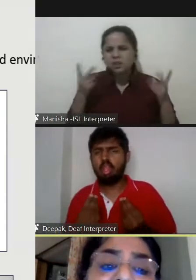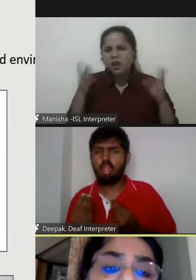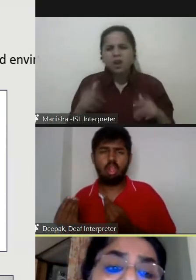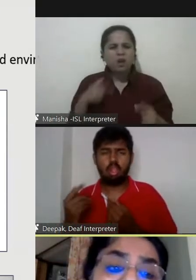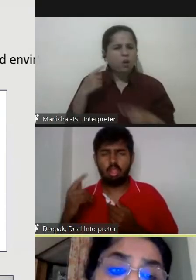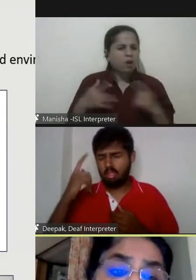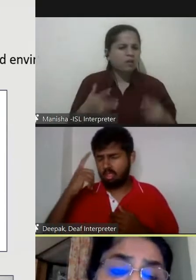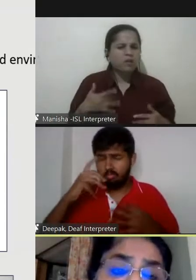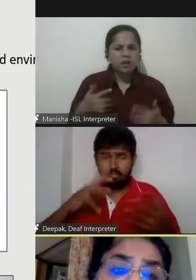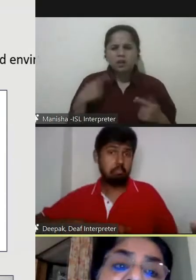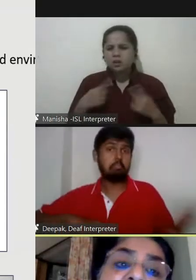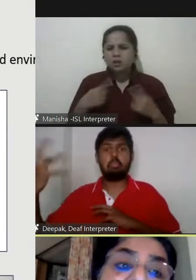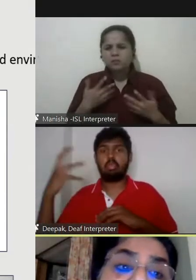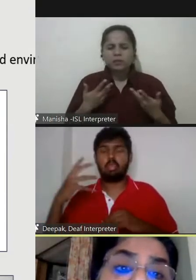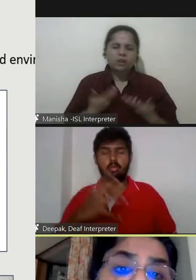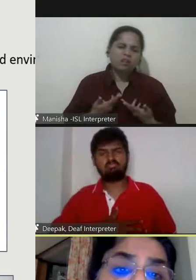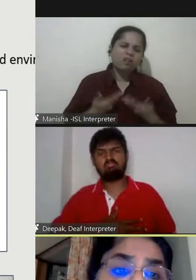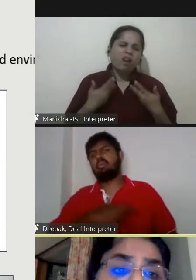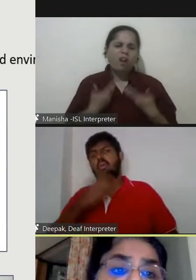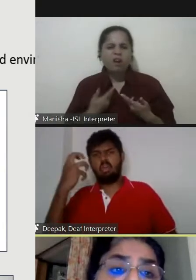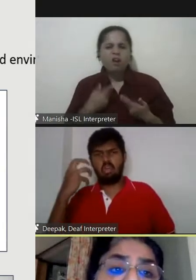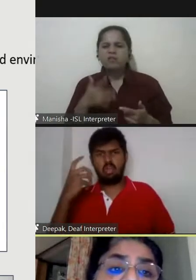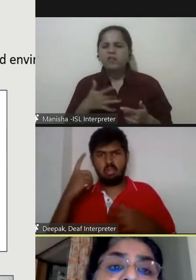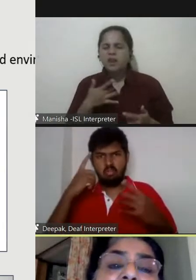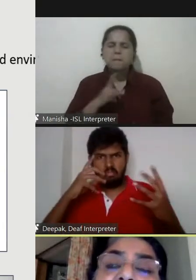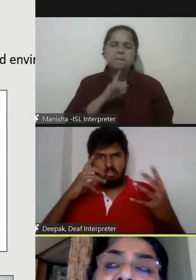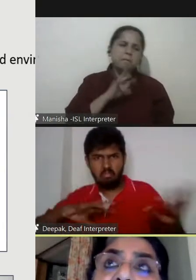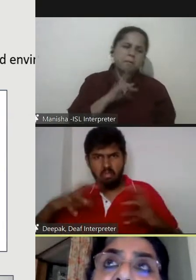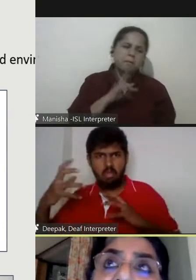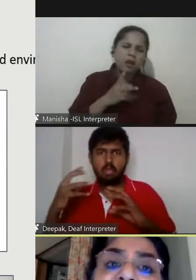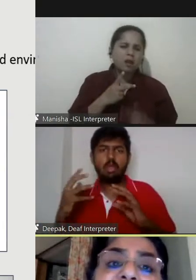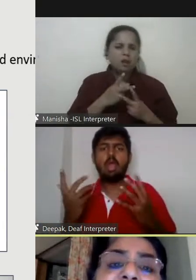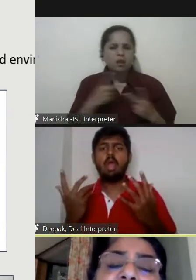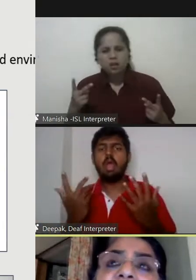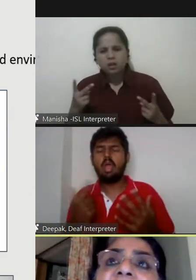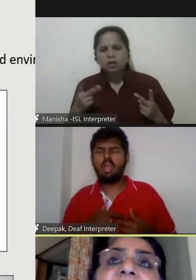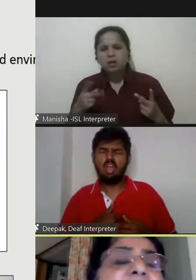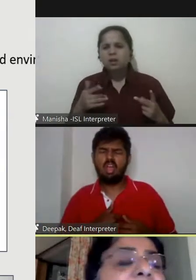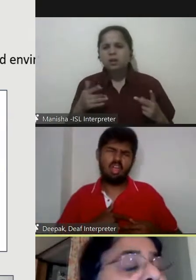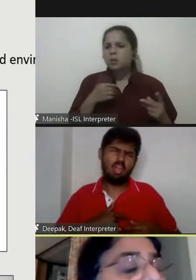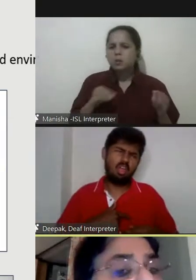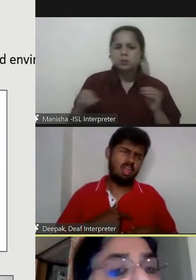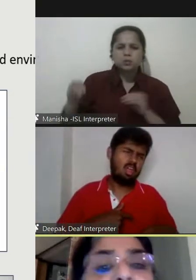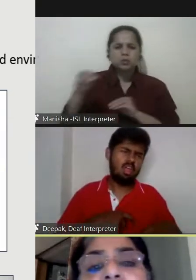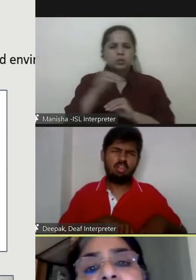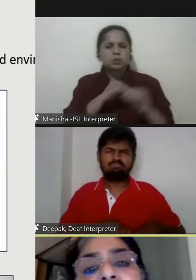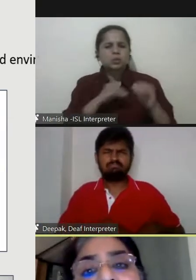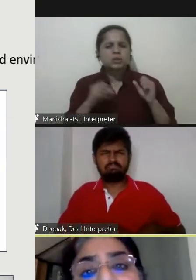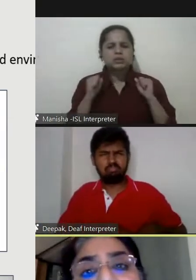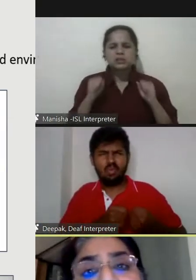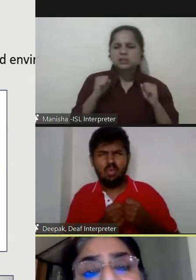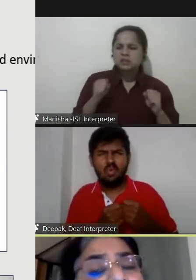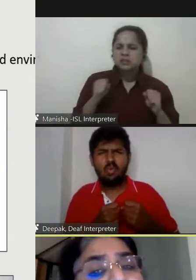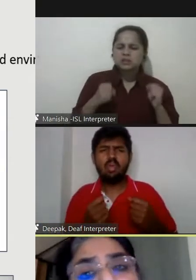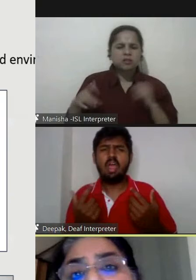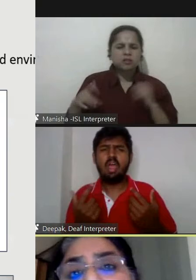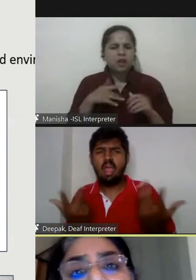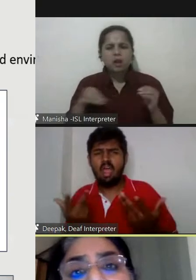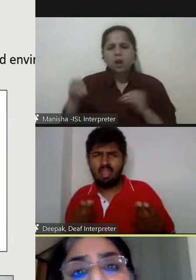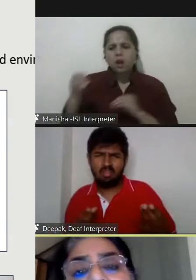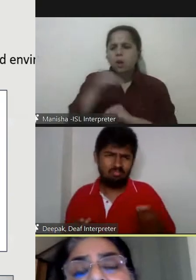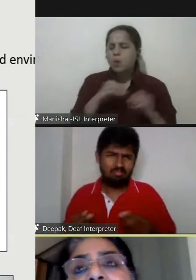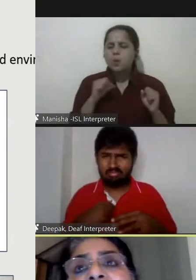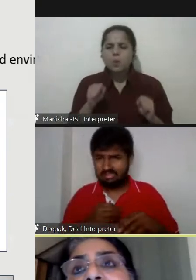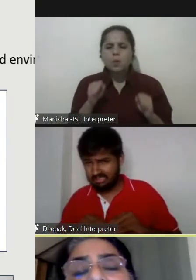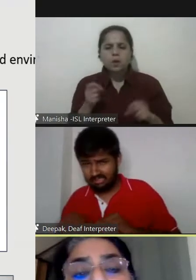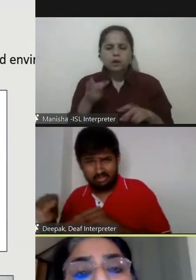with constant tiredness, of pain, of mobility difficulties across all groups, whether they